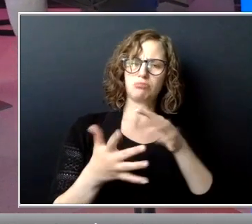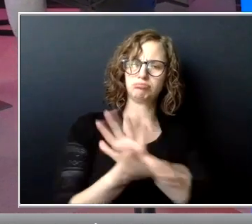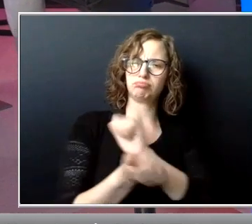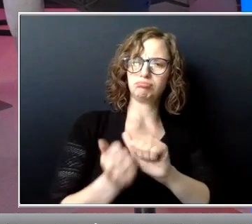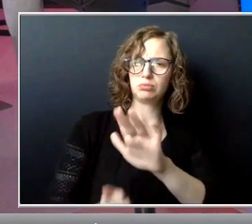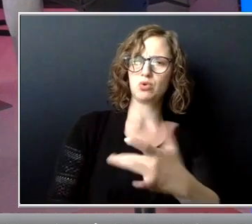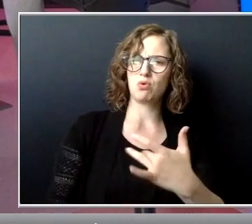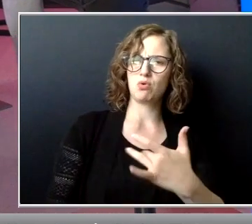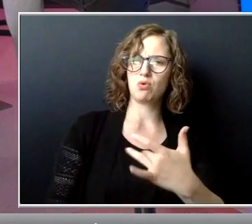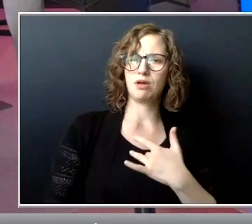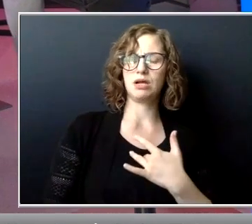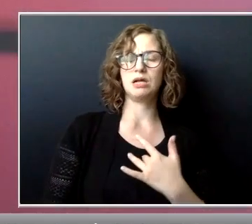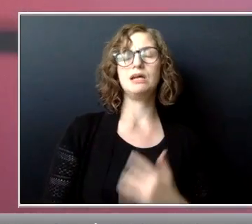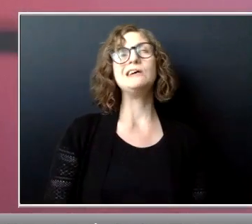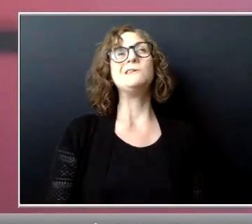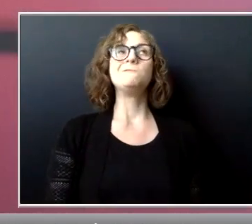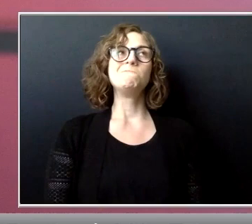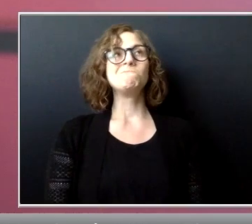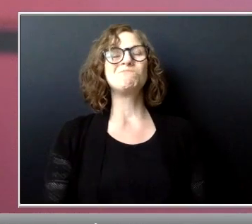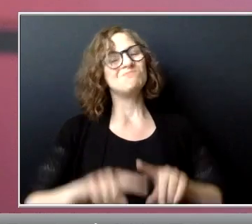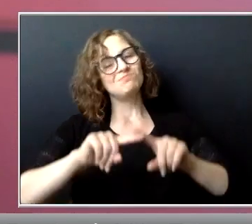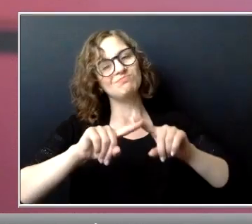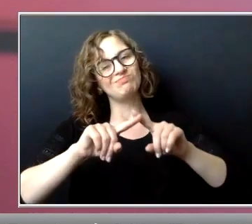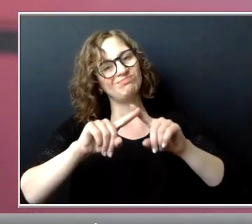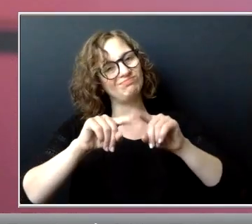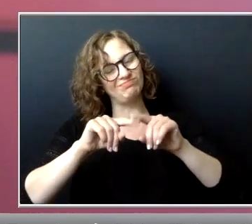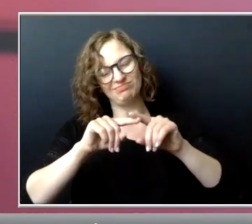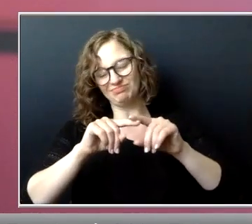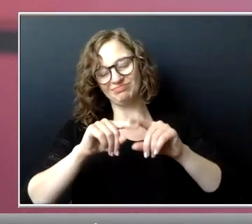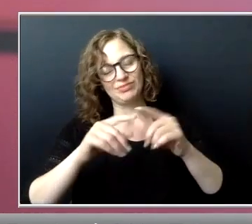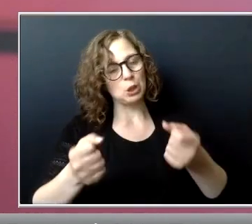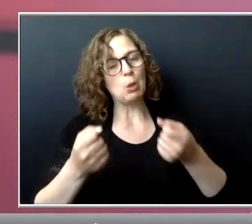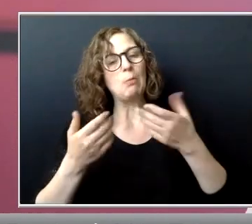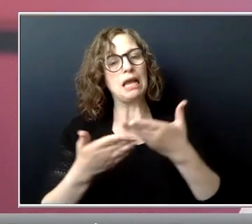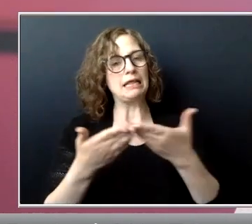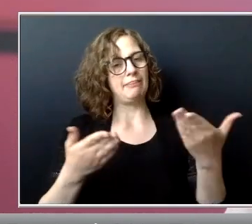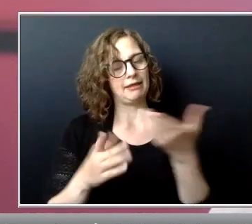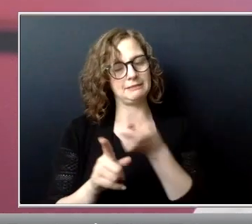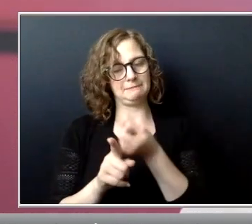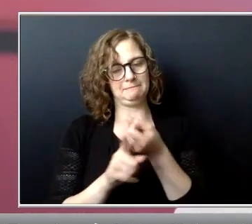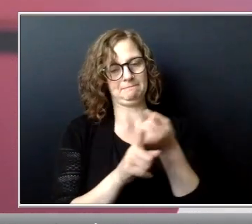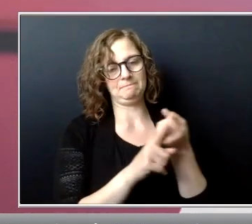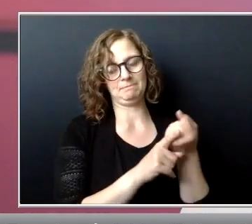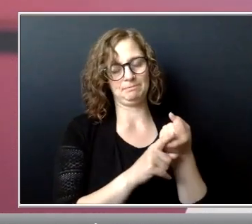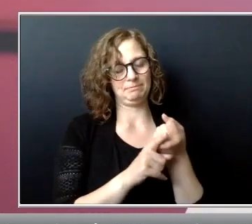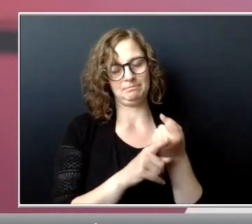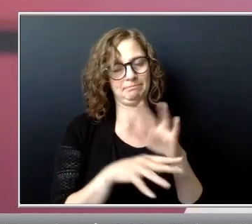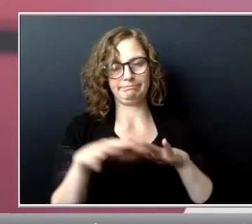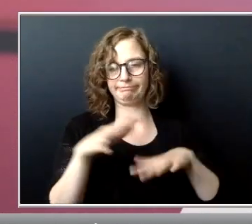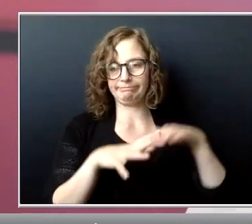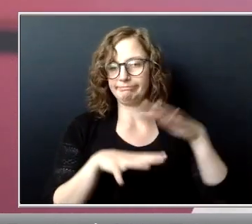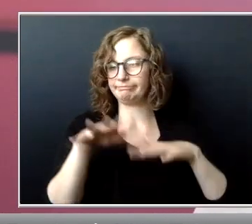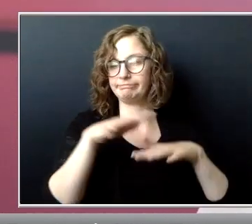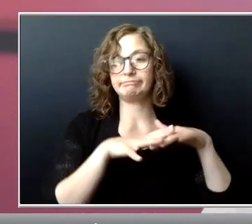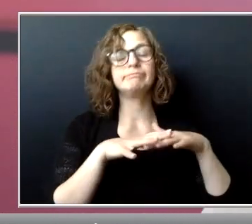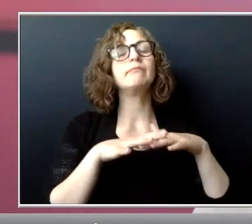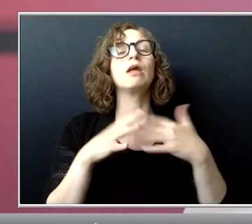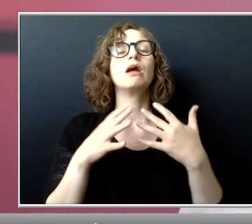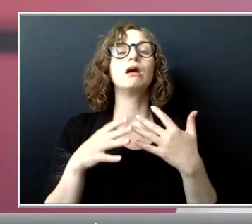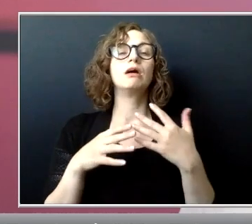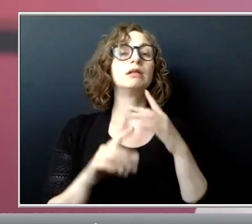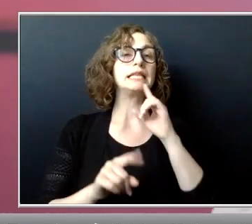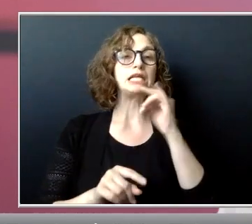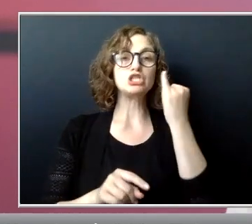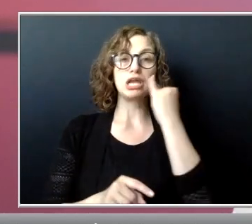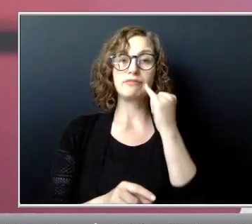would say that's variable because there's so many factors that you have to consider. The answer is if you have poor regulation of your glucose at